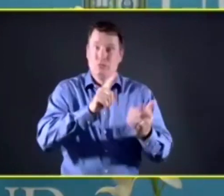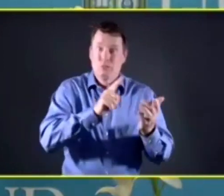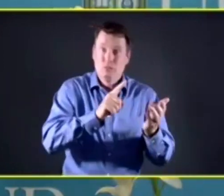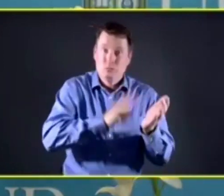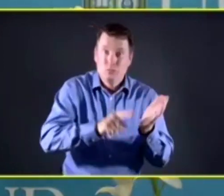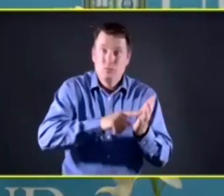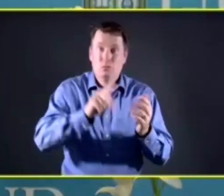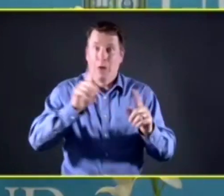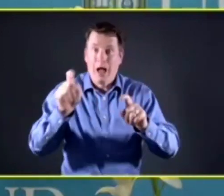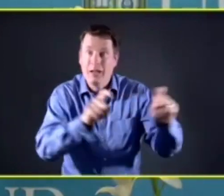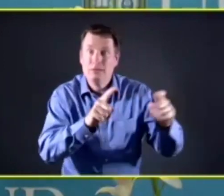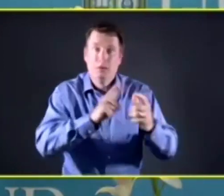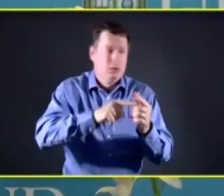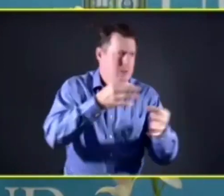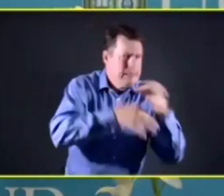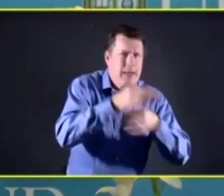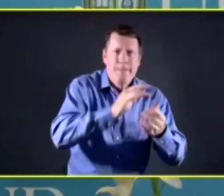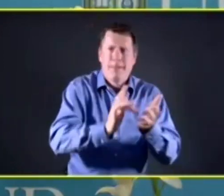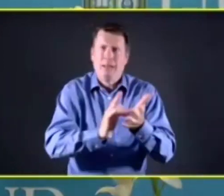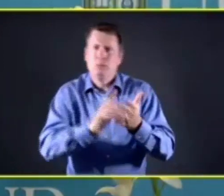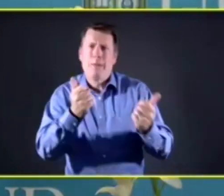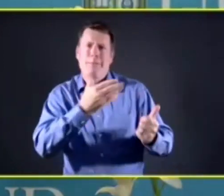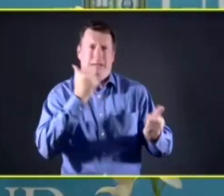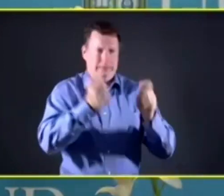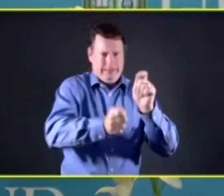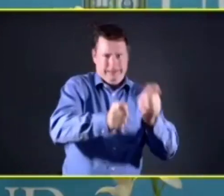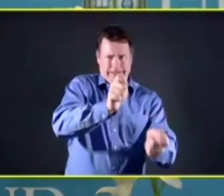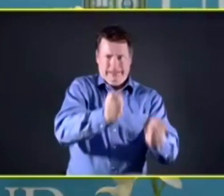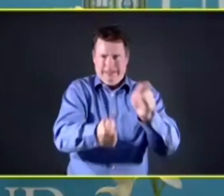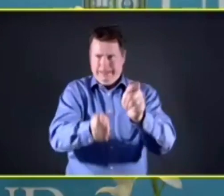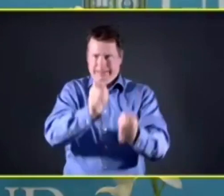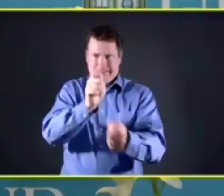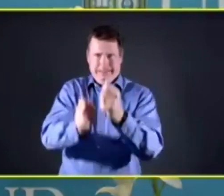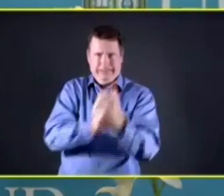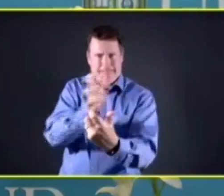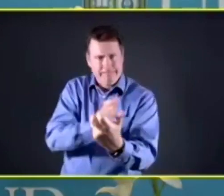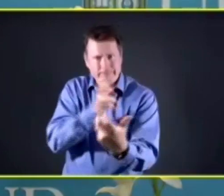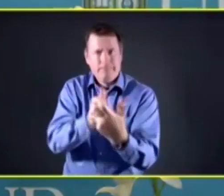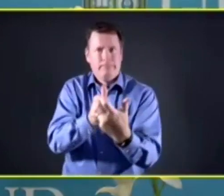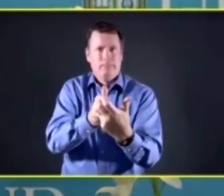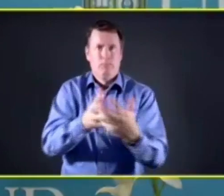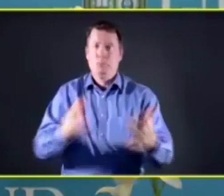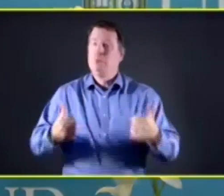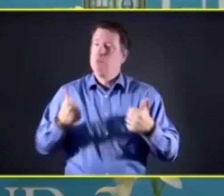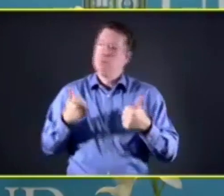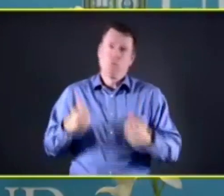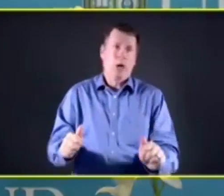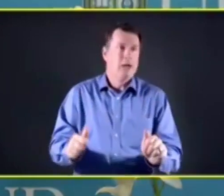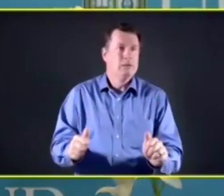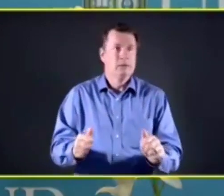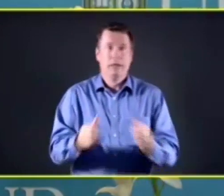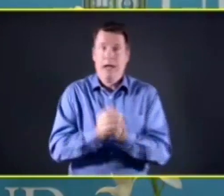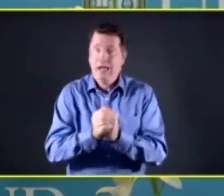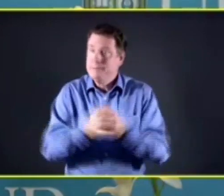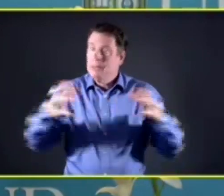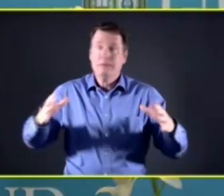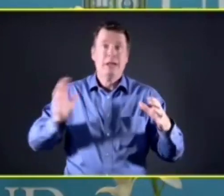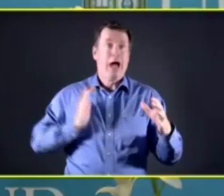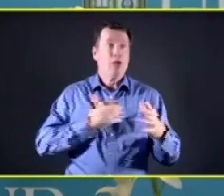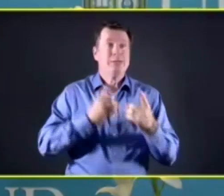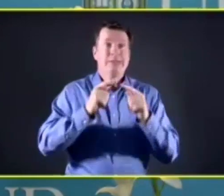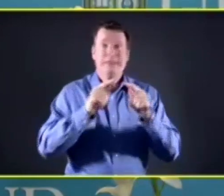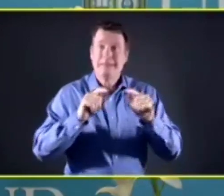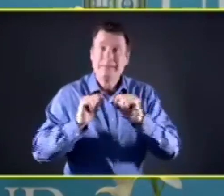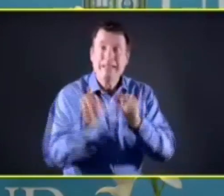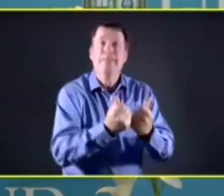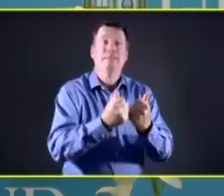in a big way, and really are looking to expand both our team and outreach in the community,